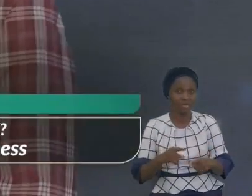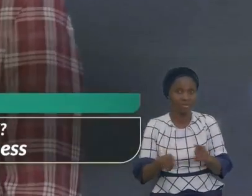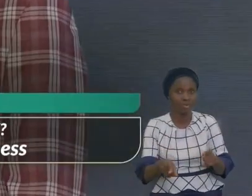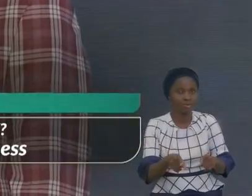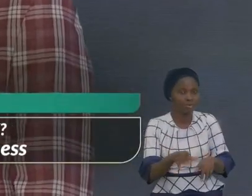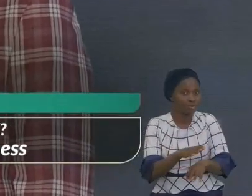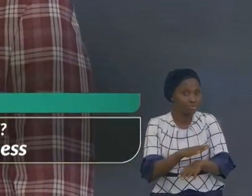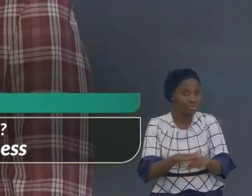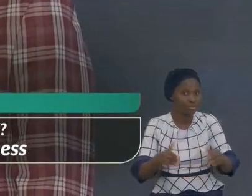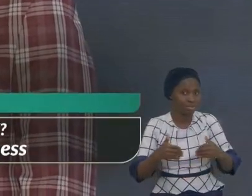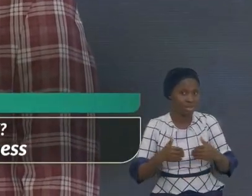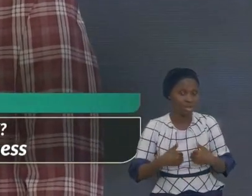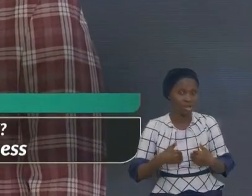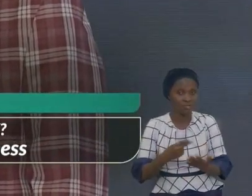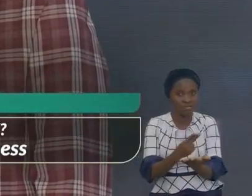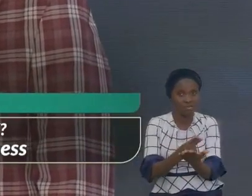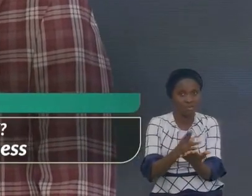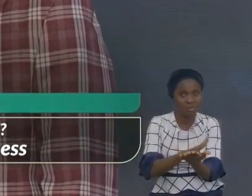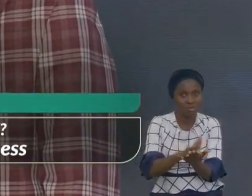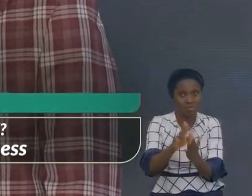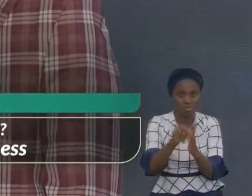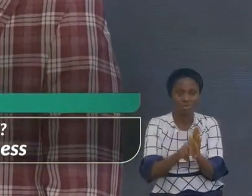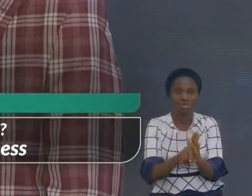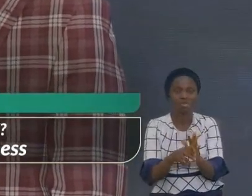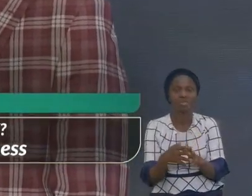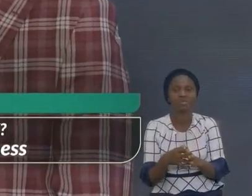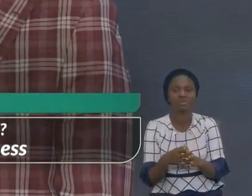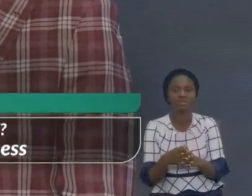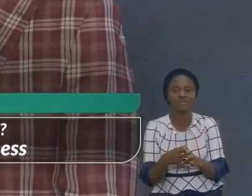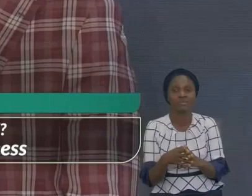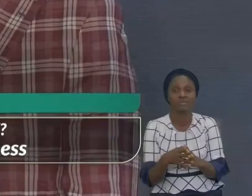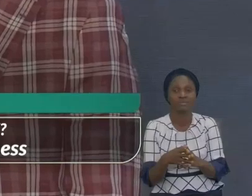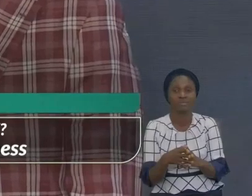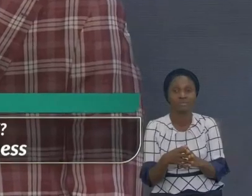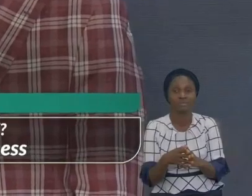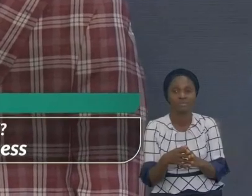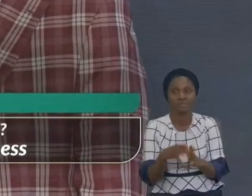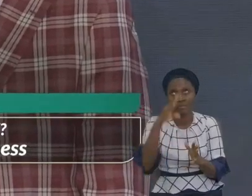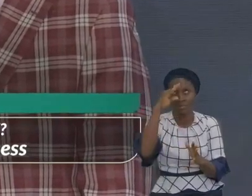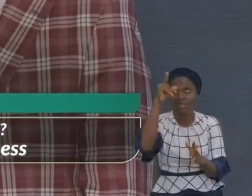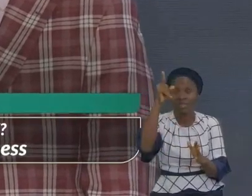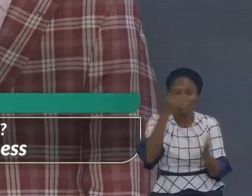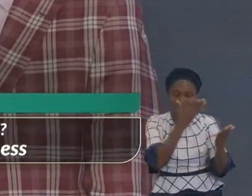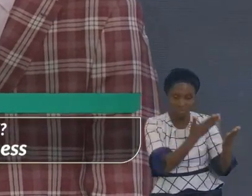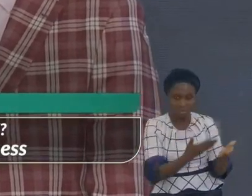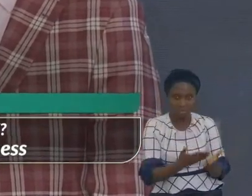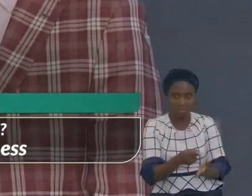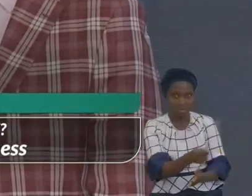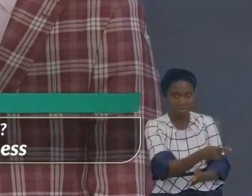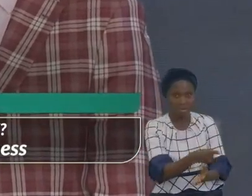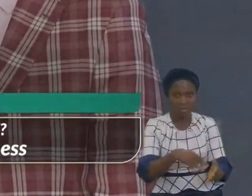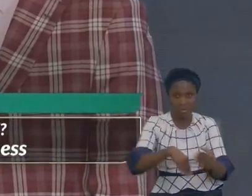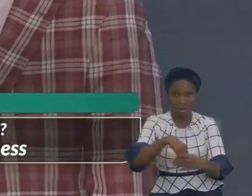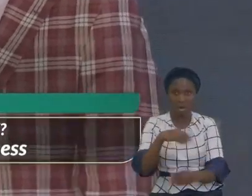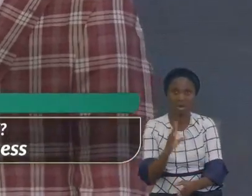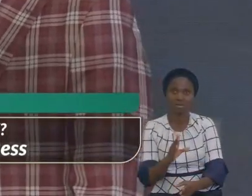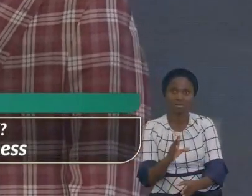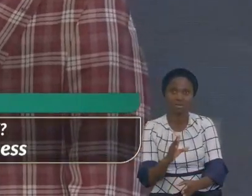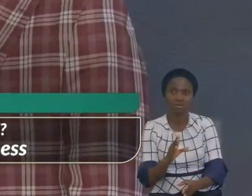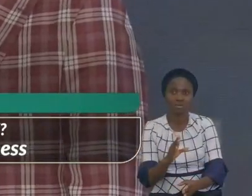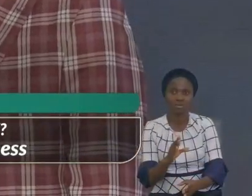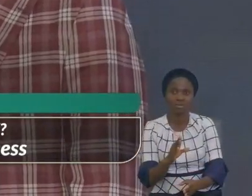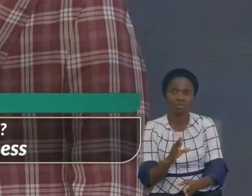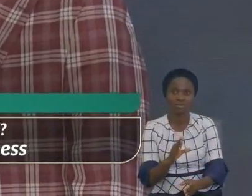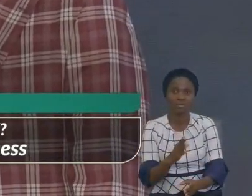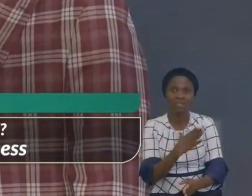He brought them out, and there was no feeble person among them. And he made